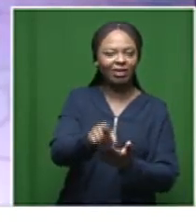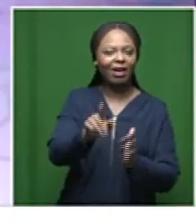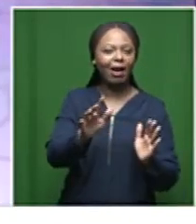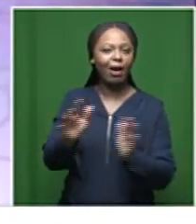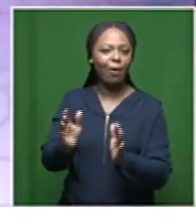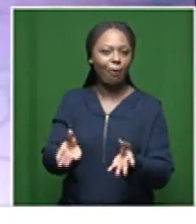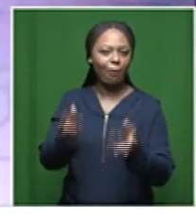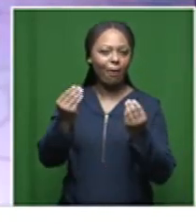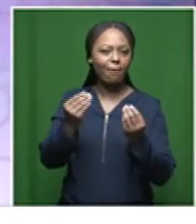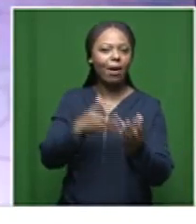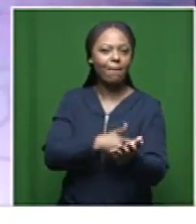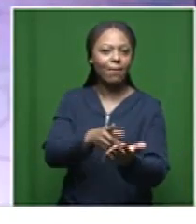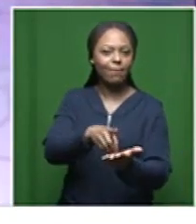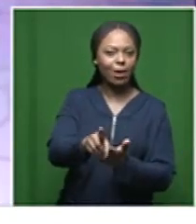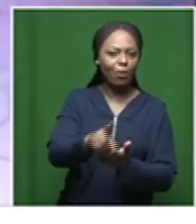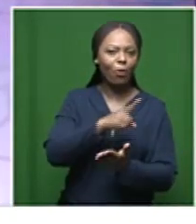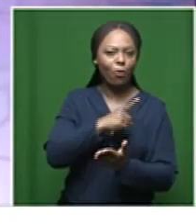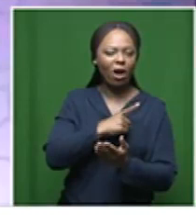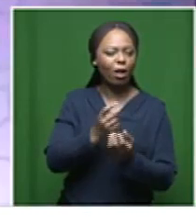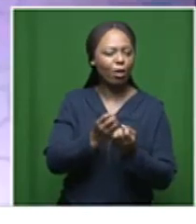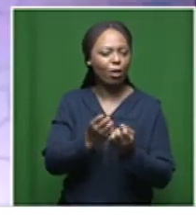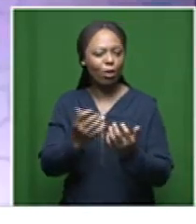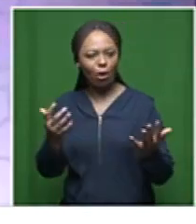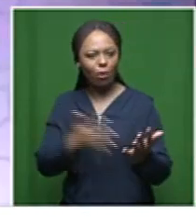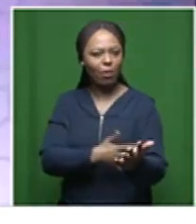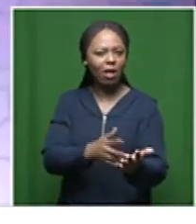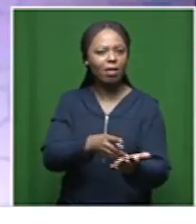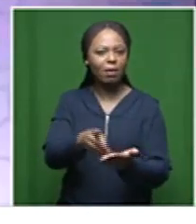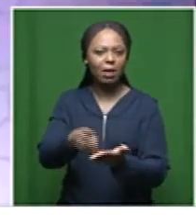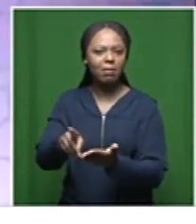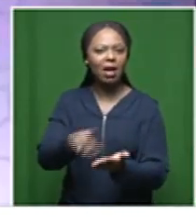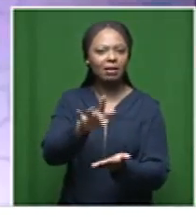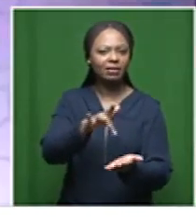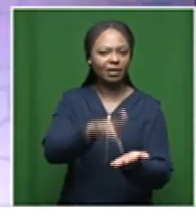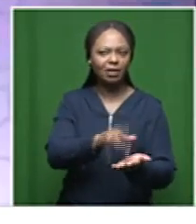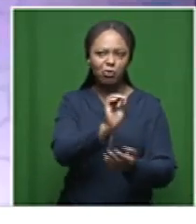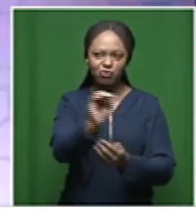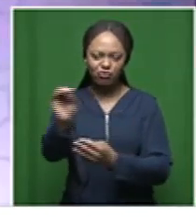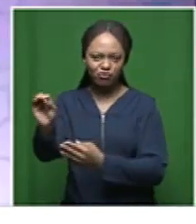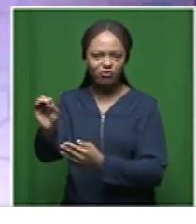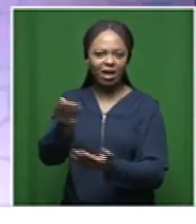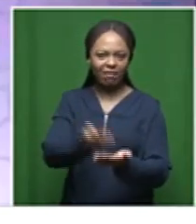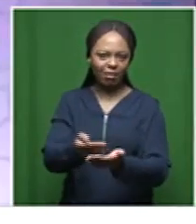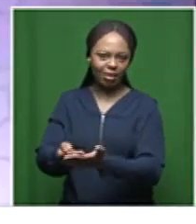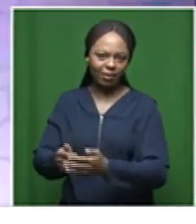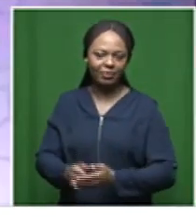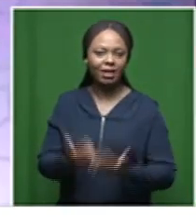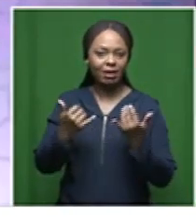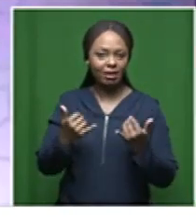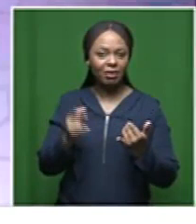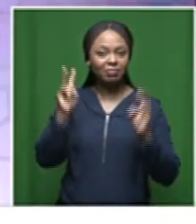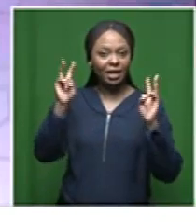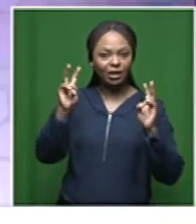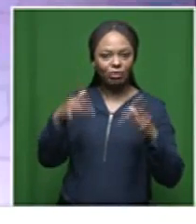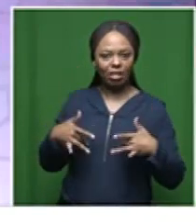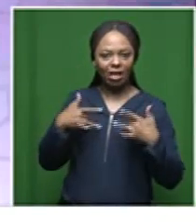count, and that, of course, is the number of blood available in the country back up to where it used to be. Now, despite the life-saving properties of blood